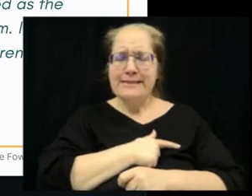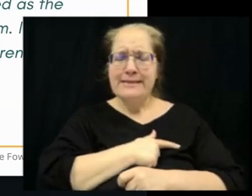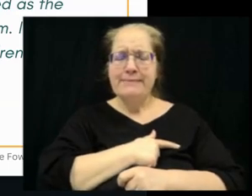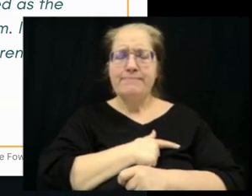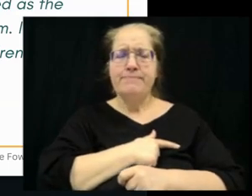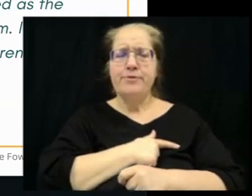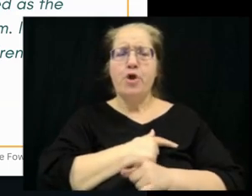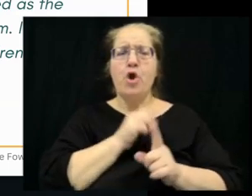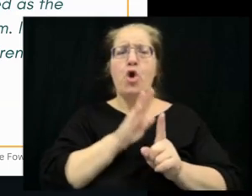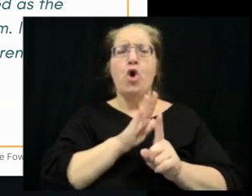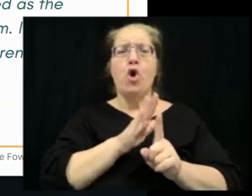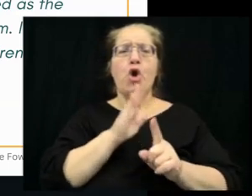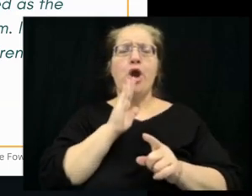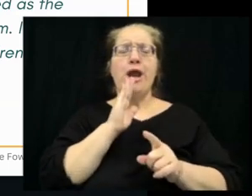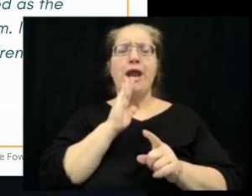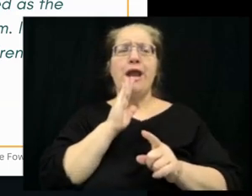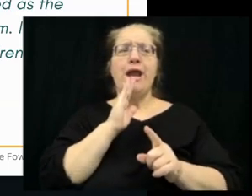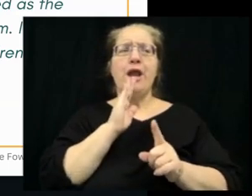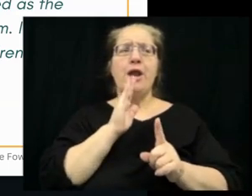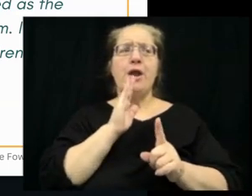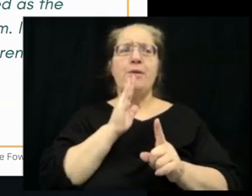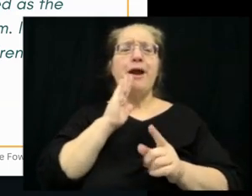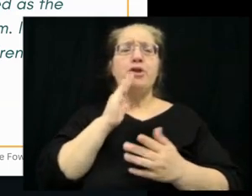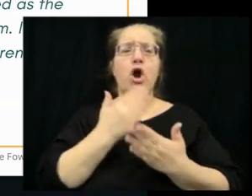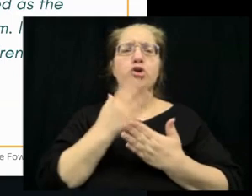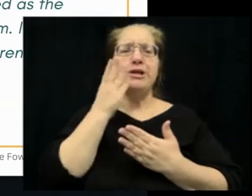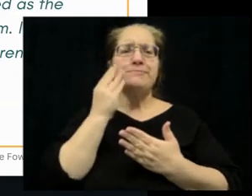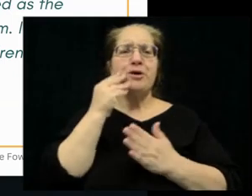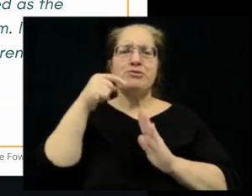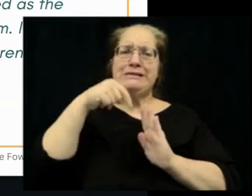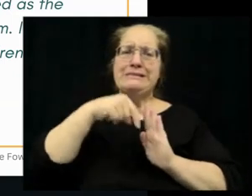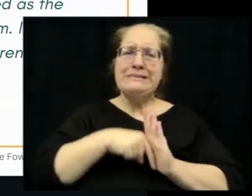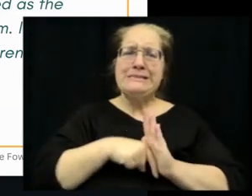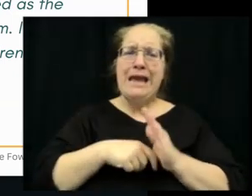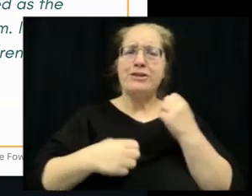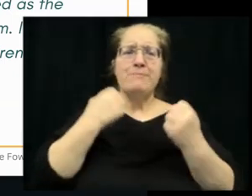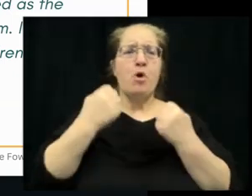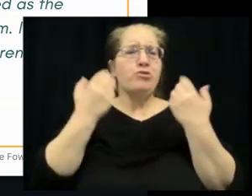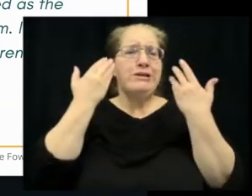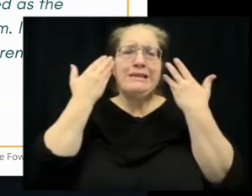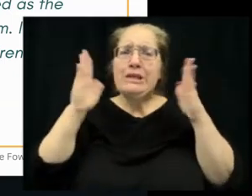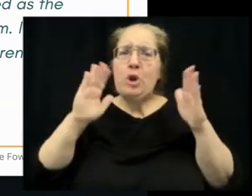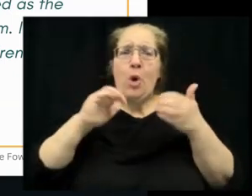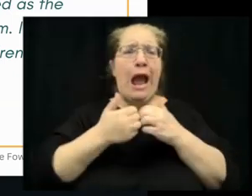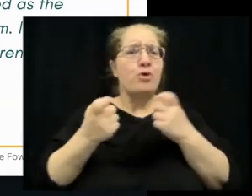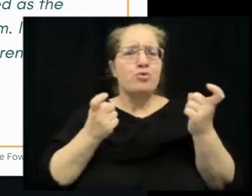experiencing was really intense emotions, and she didn't know how to move through those emotions.